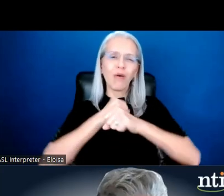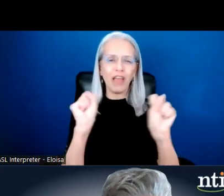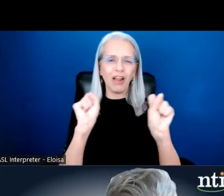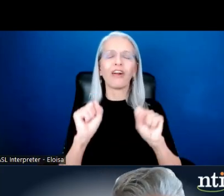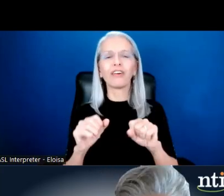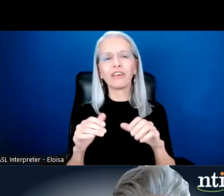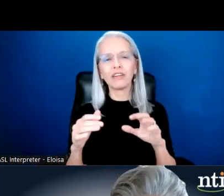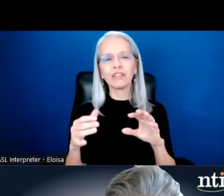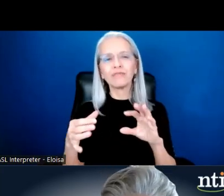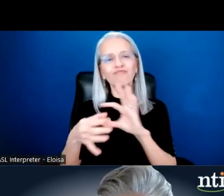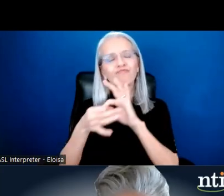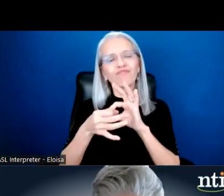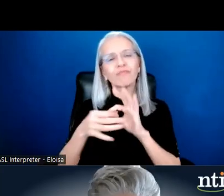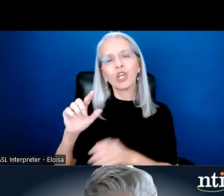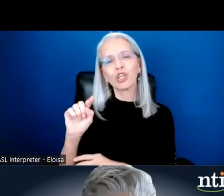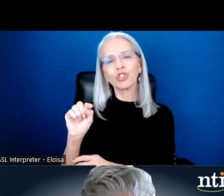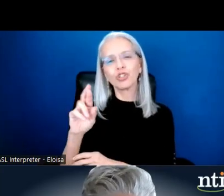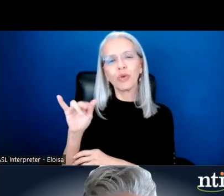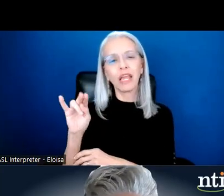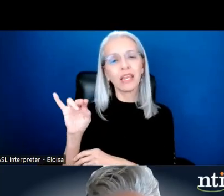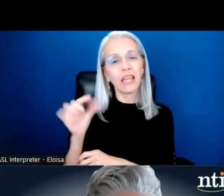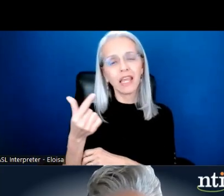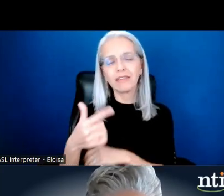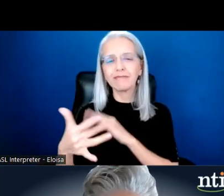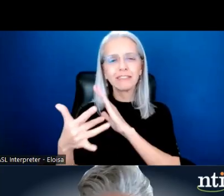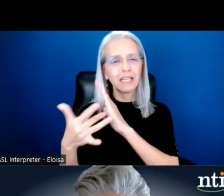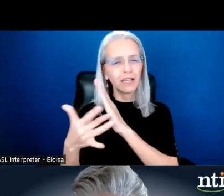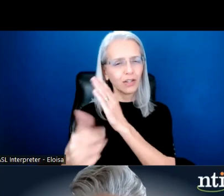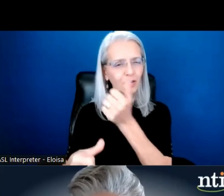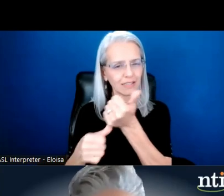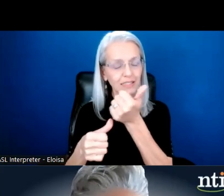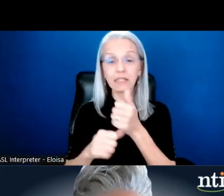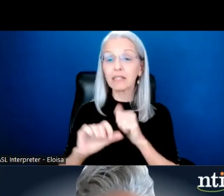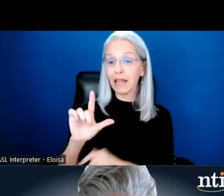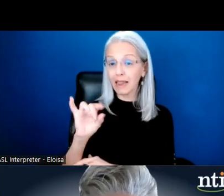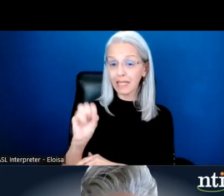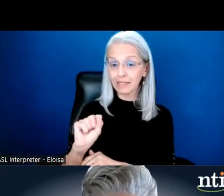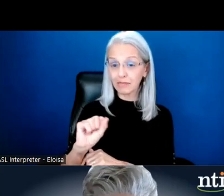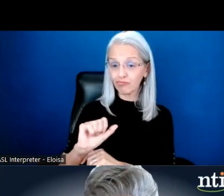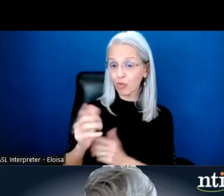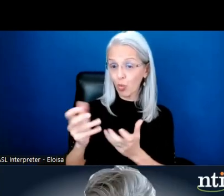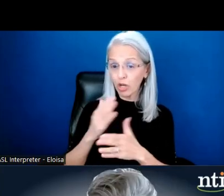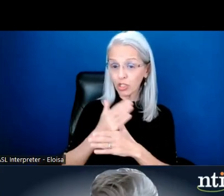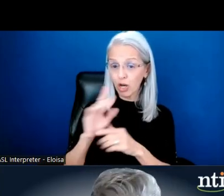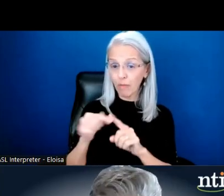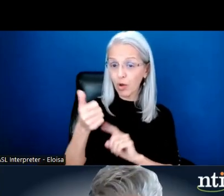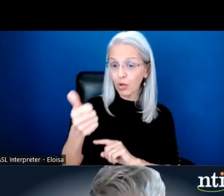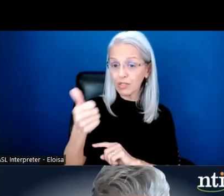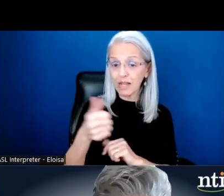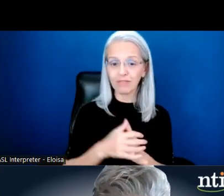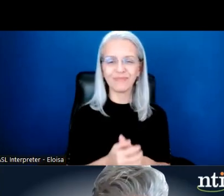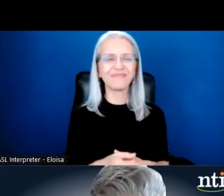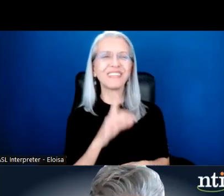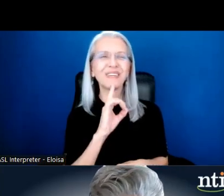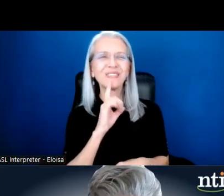terms of training and technical assistance. So Lisa, you want to share a little bit about yourself? Sure.